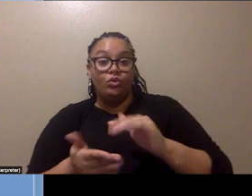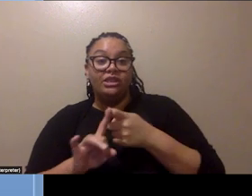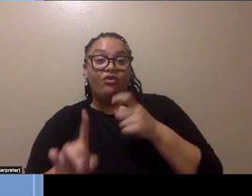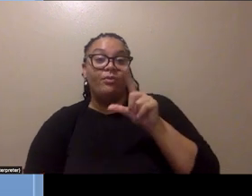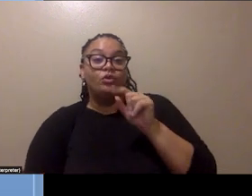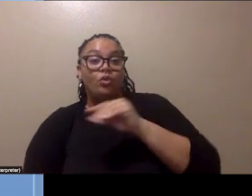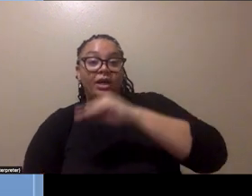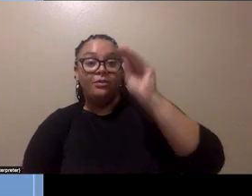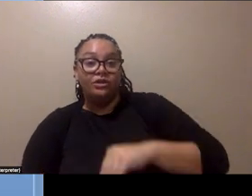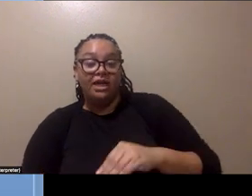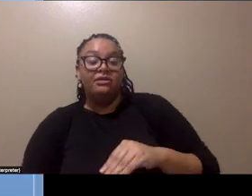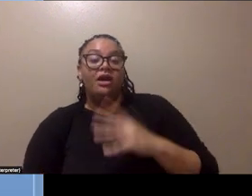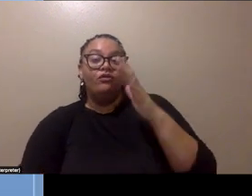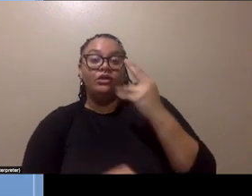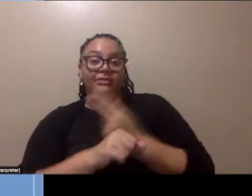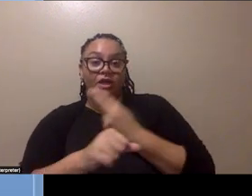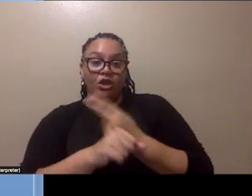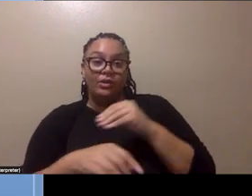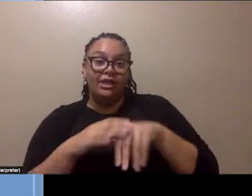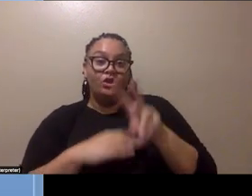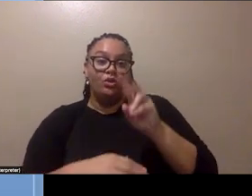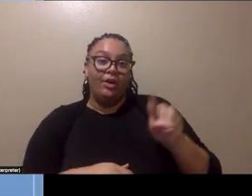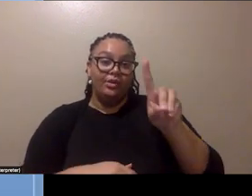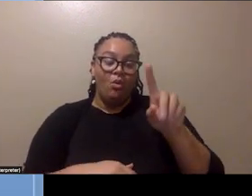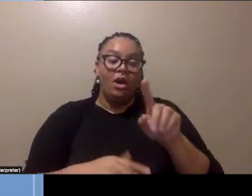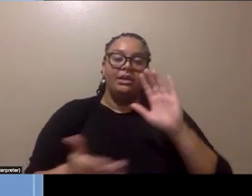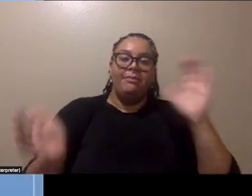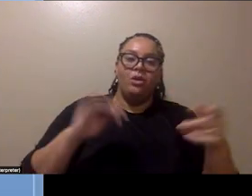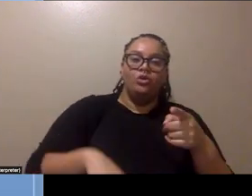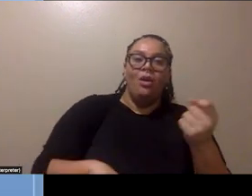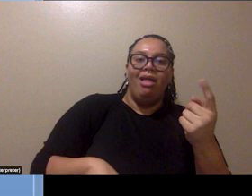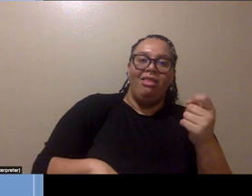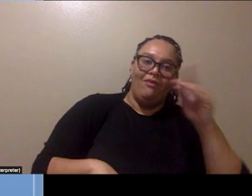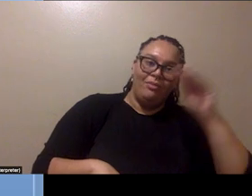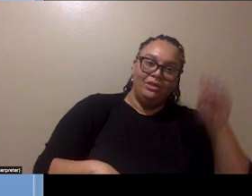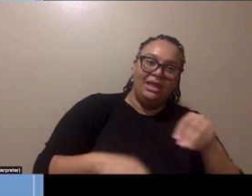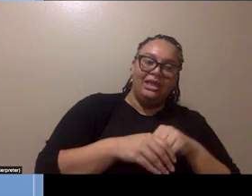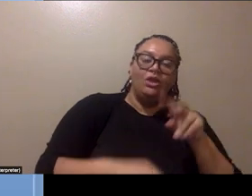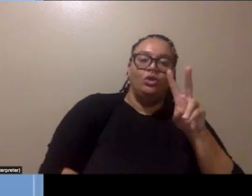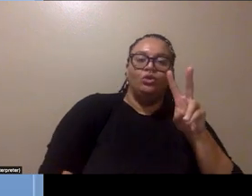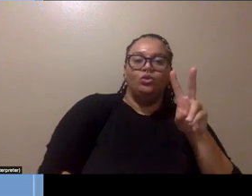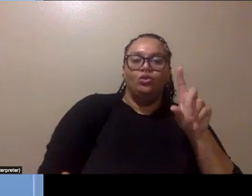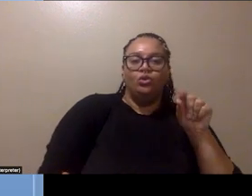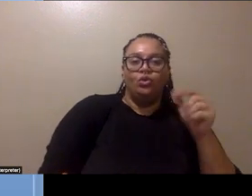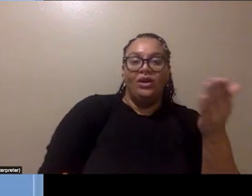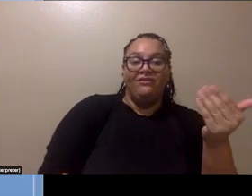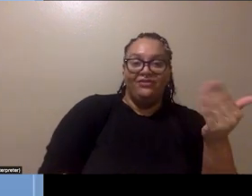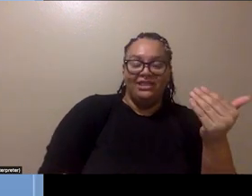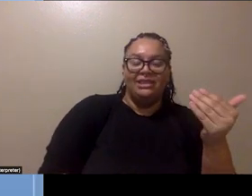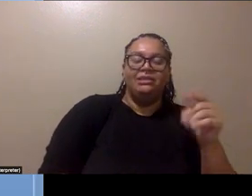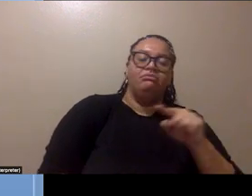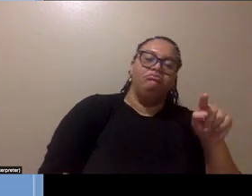actually decreased from 20% of snags being used in 2001 to only 11% being used